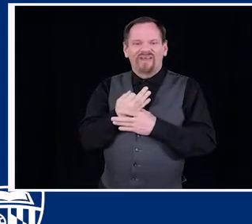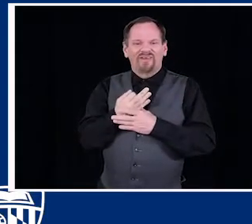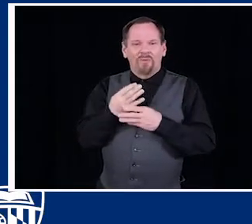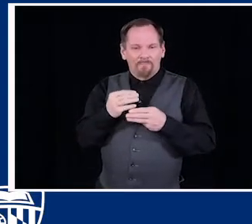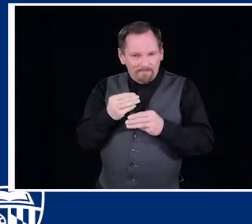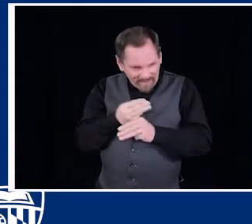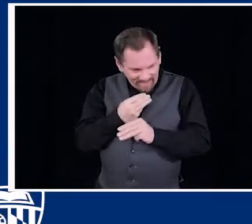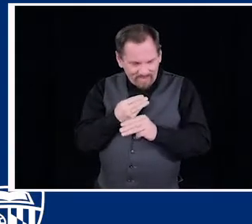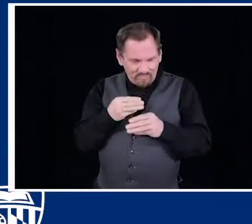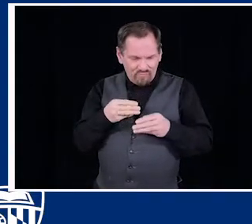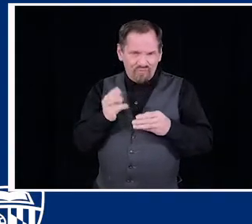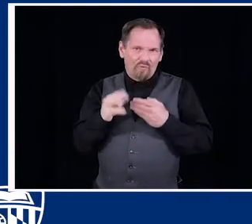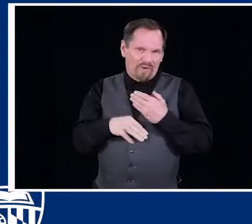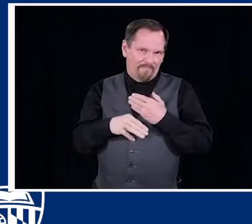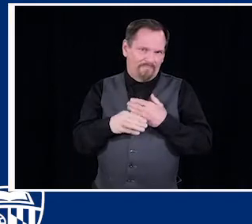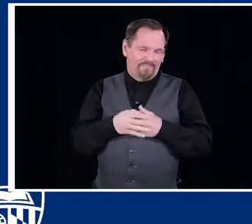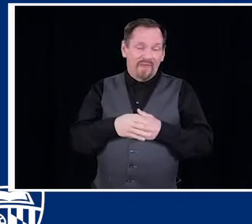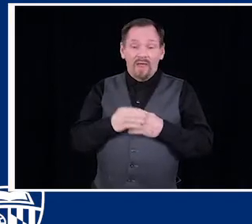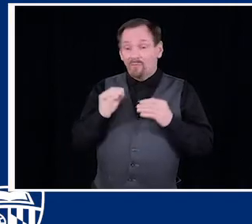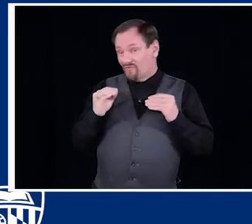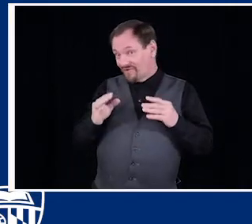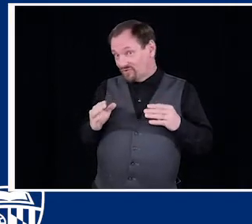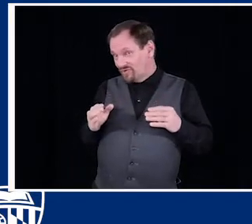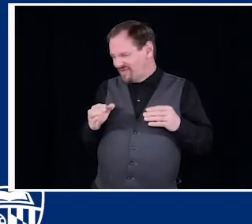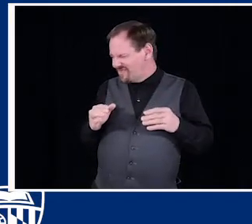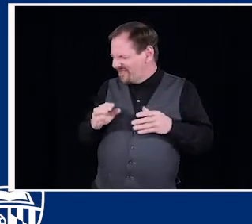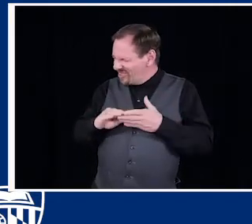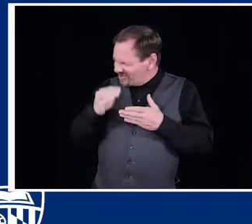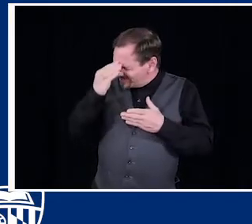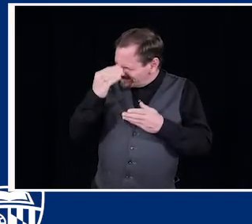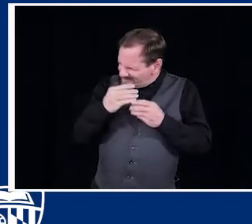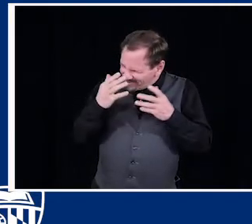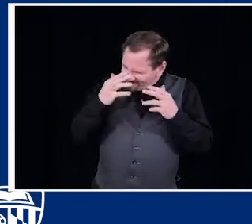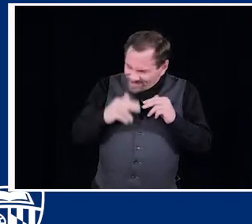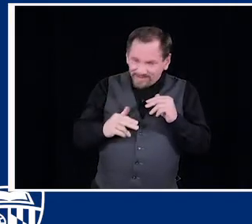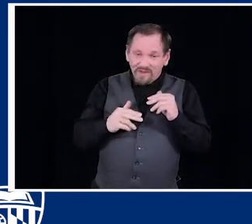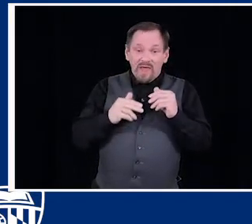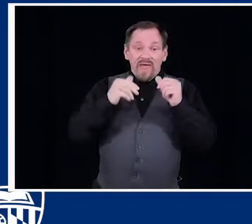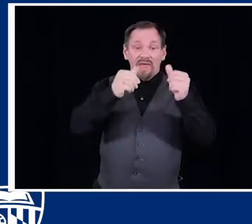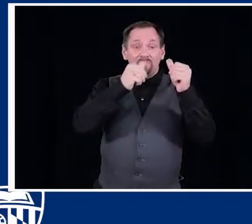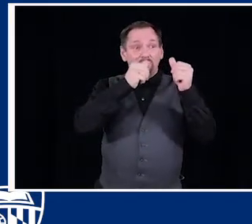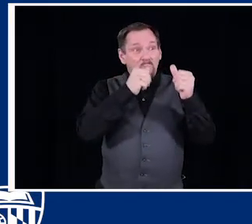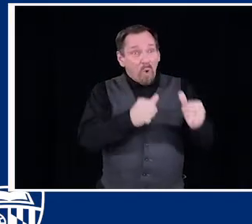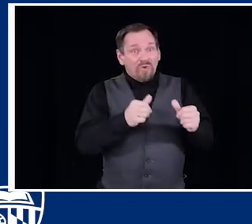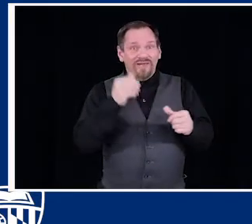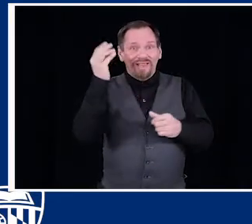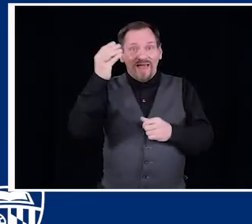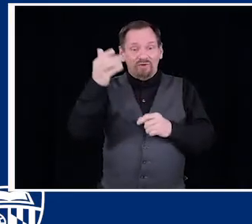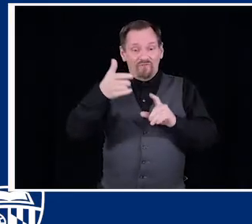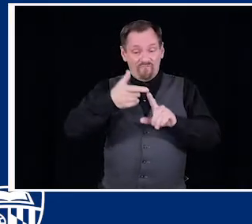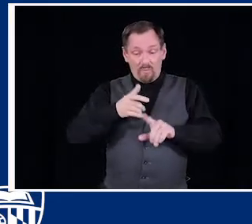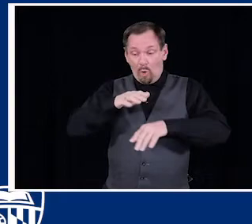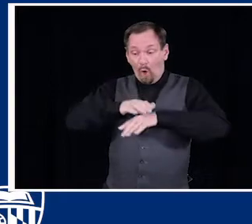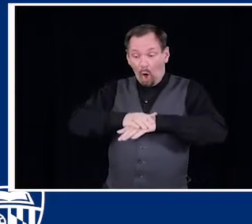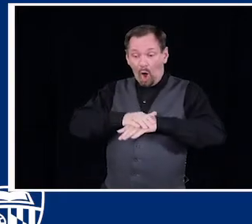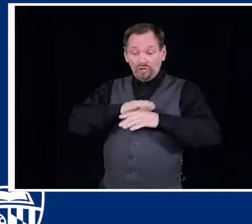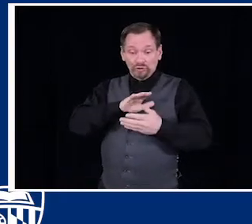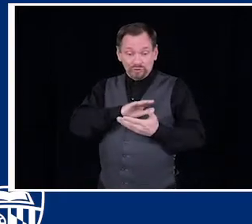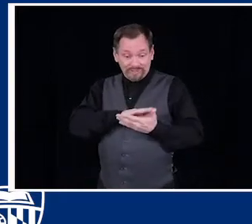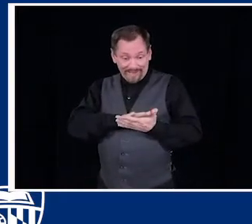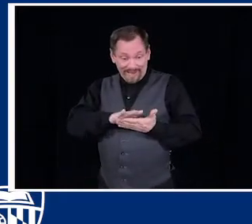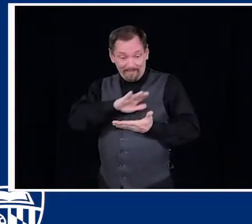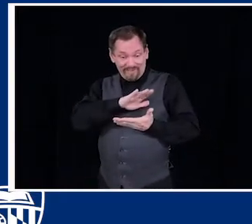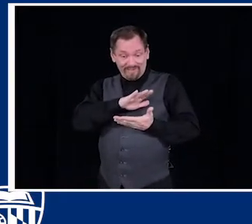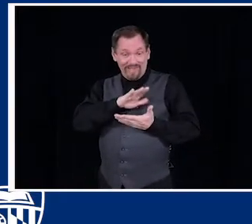mathematics program. As a professor, he just made the learning so much fun. He posted actual lectures from his on-campus